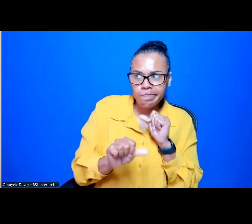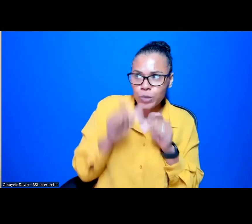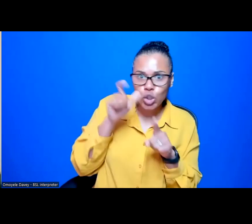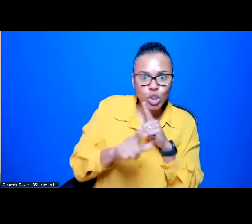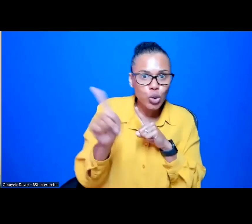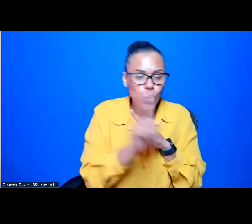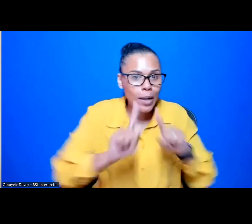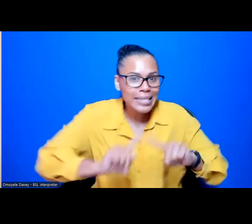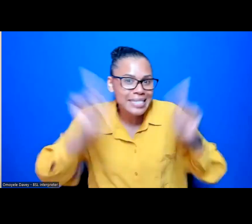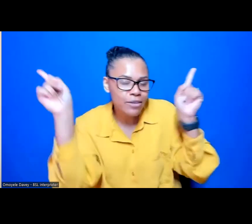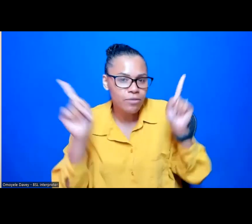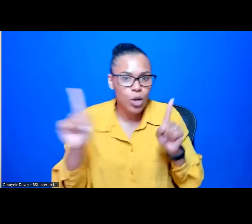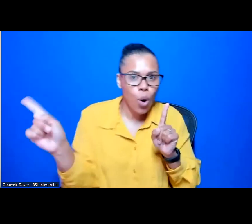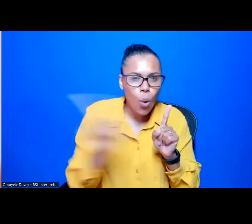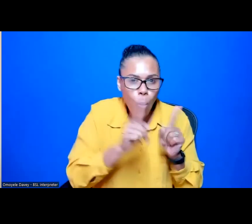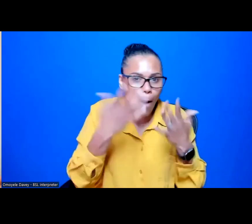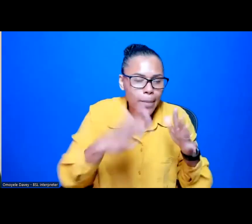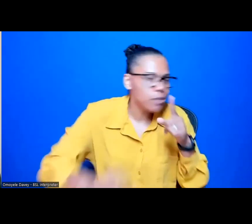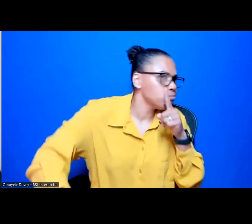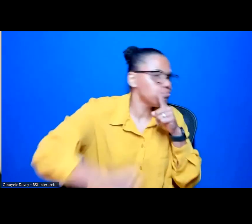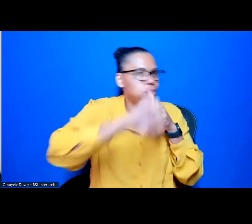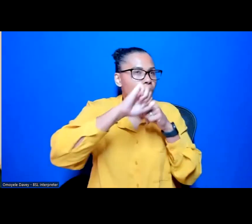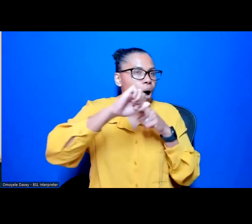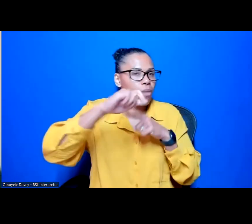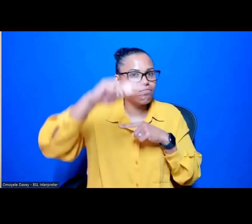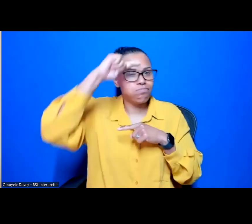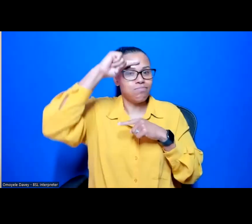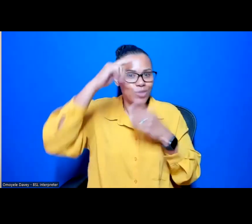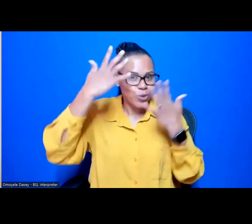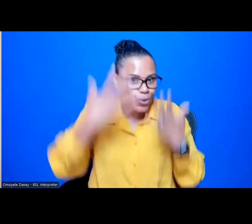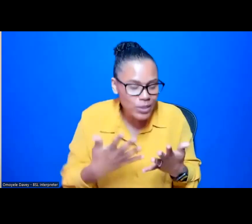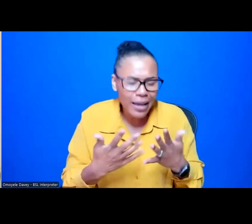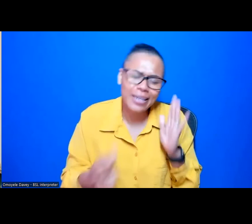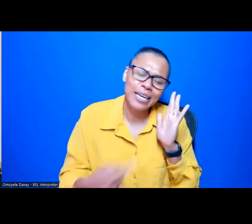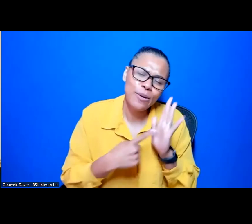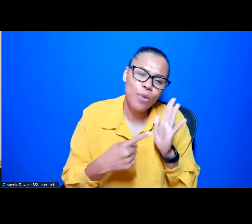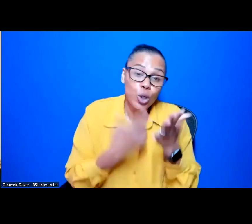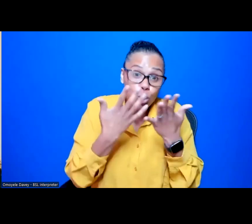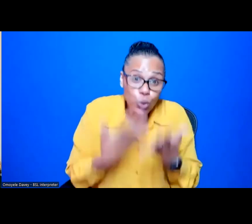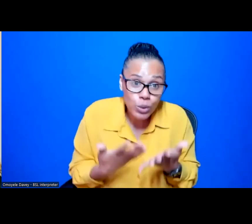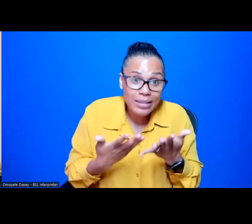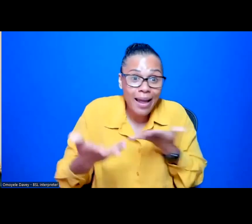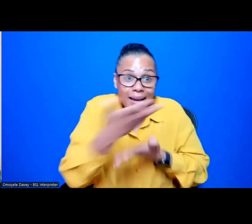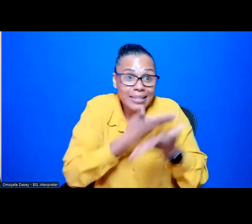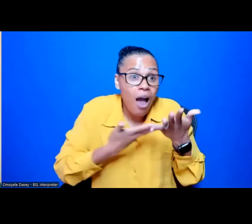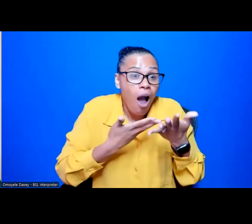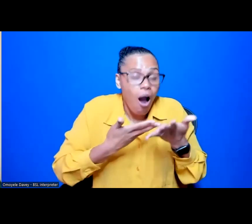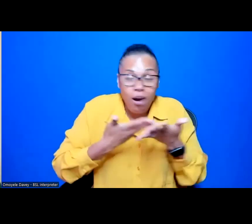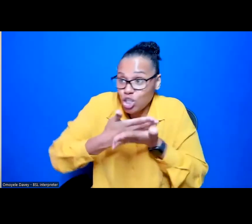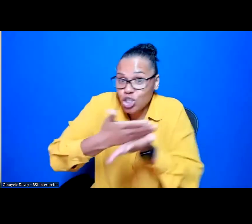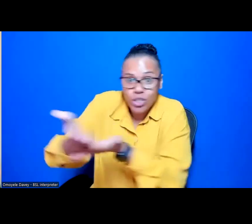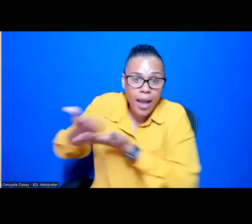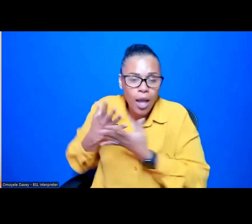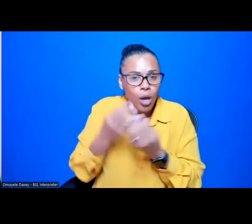has resonated with you? Talk to somebody else about this. Share today's summit with somebody else. Sporting Equals